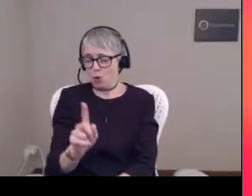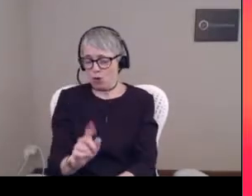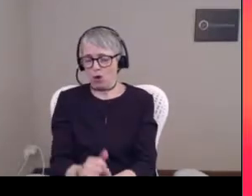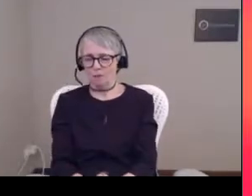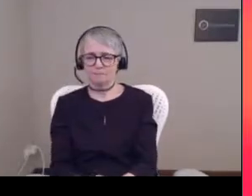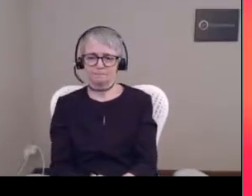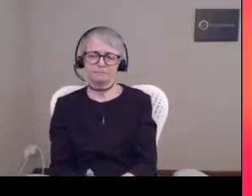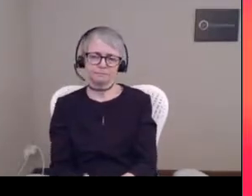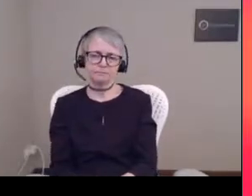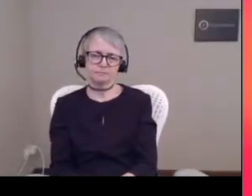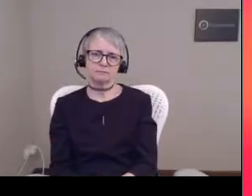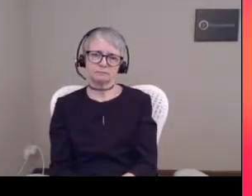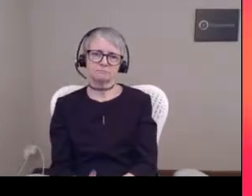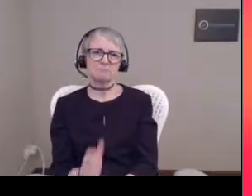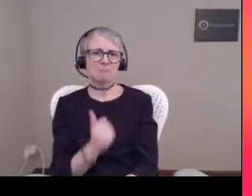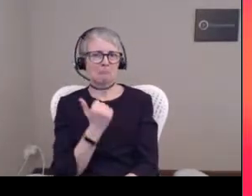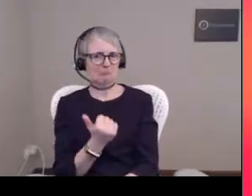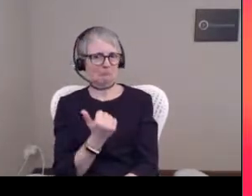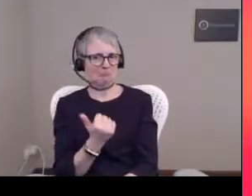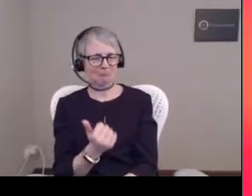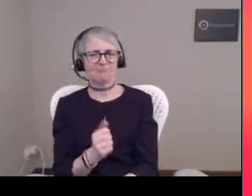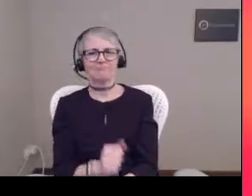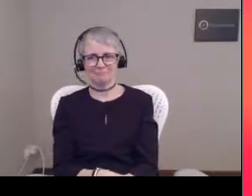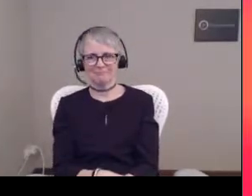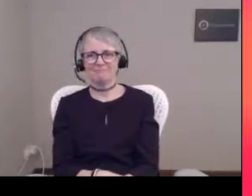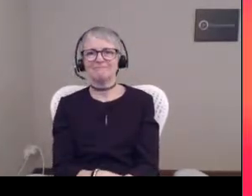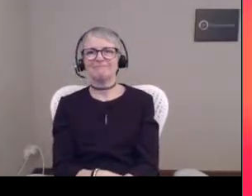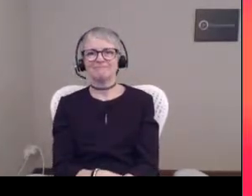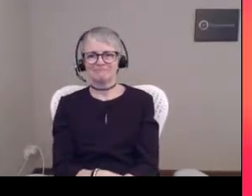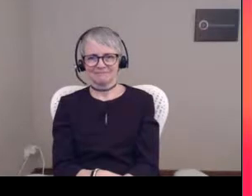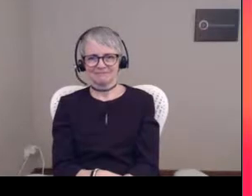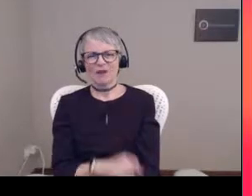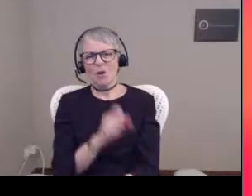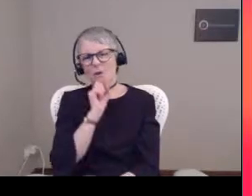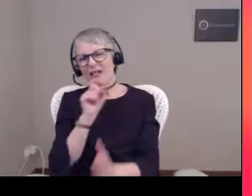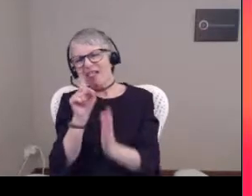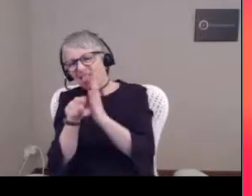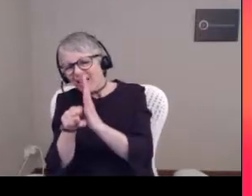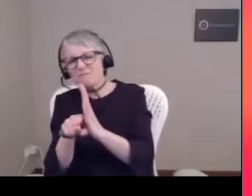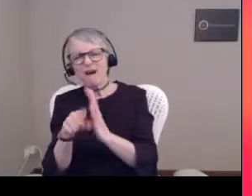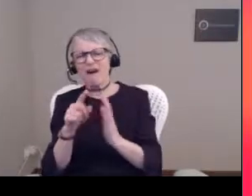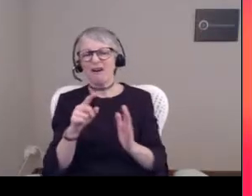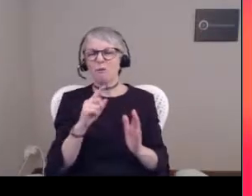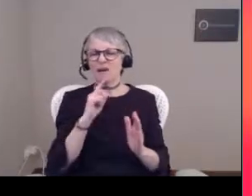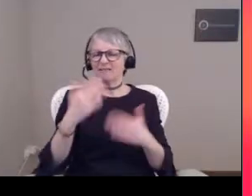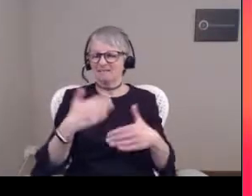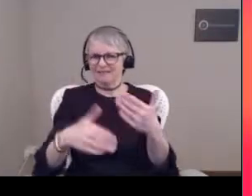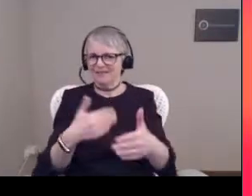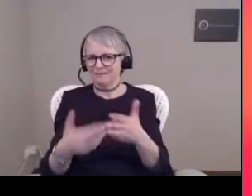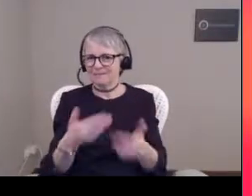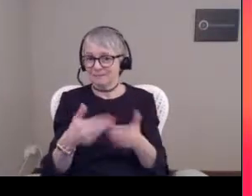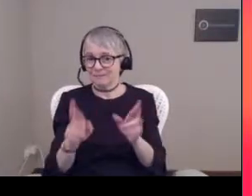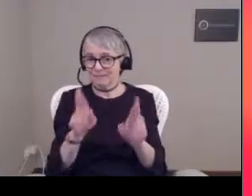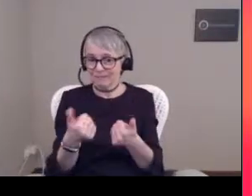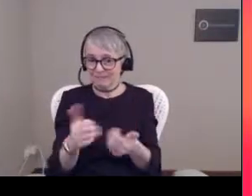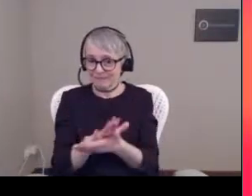outset. Fantastic. We're going to go over time a bit because we started late. I hope that's okay if you're happy to carry on,